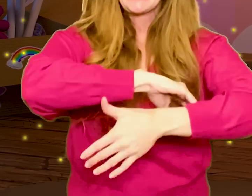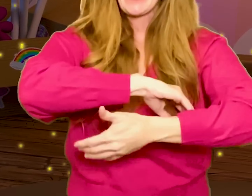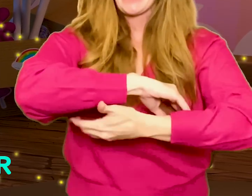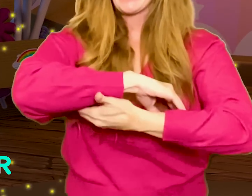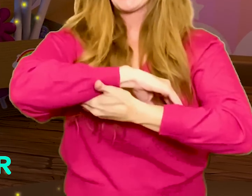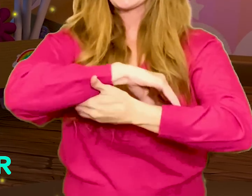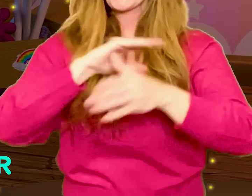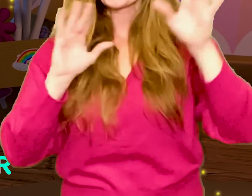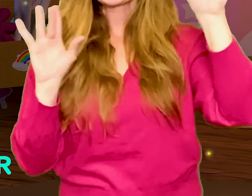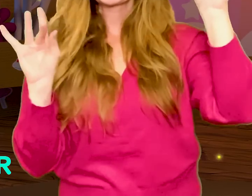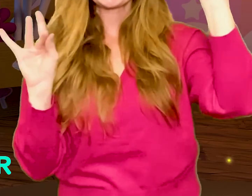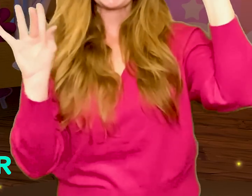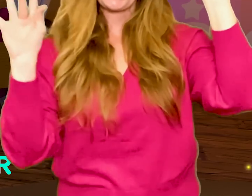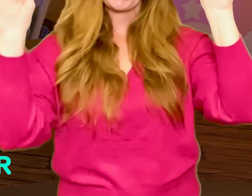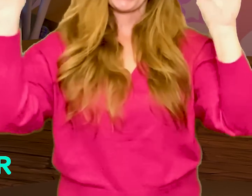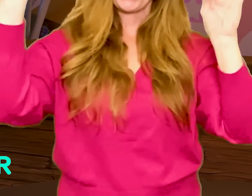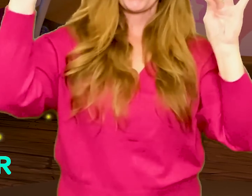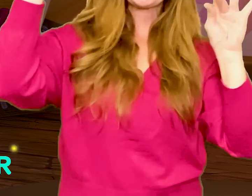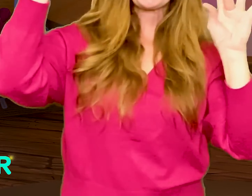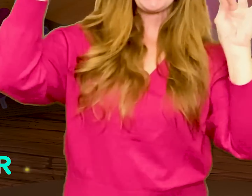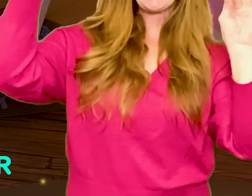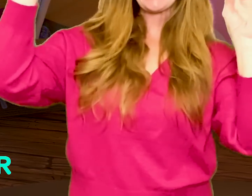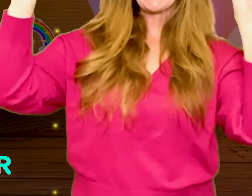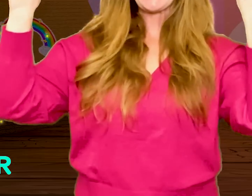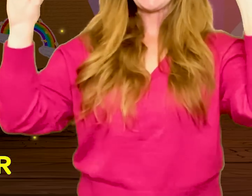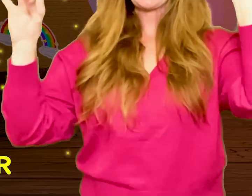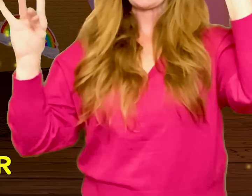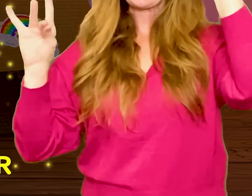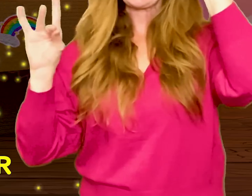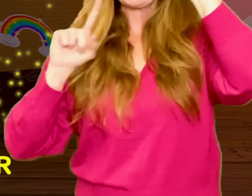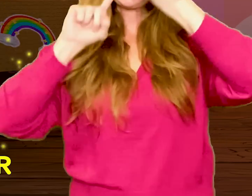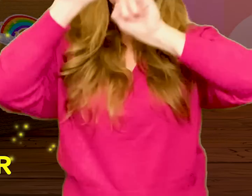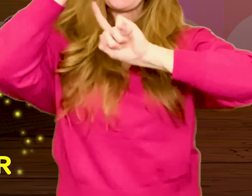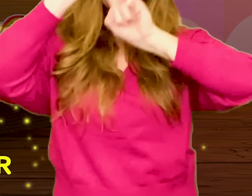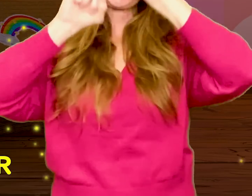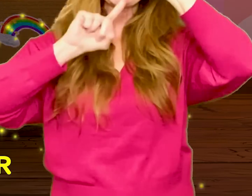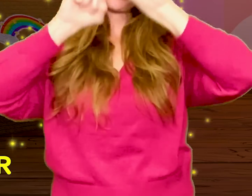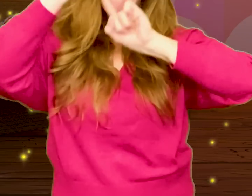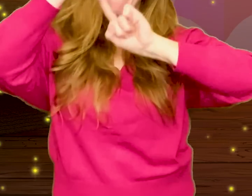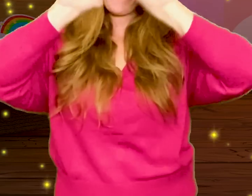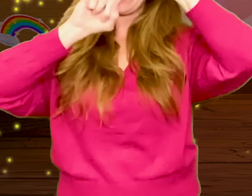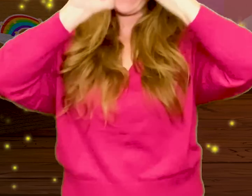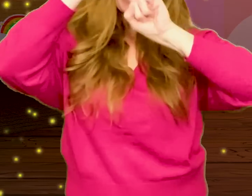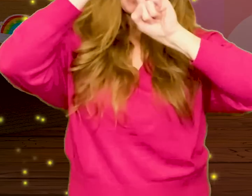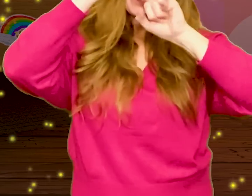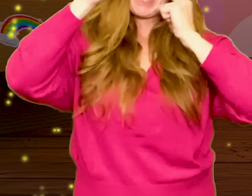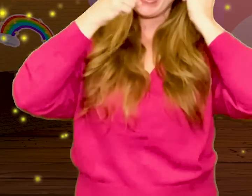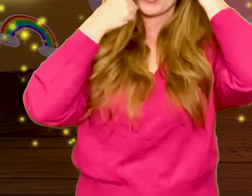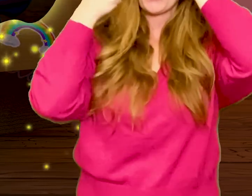night twinkle twinkle let us St